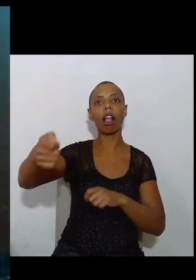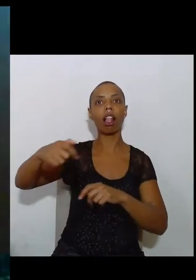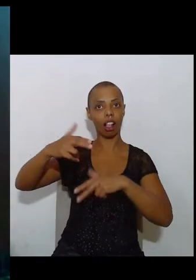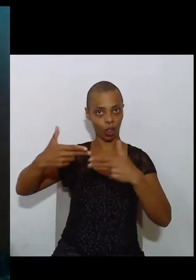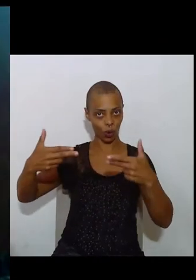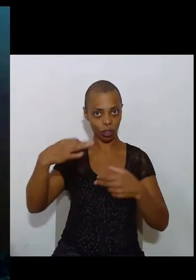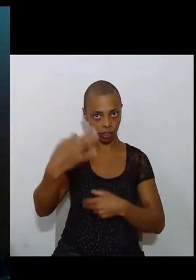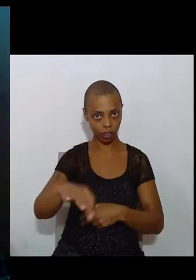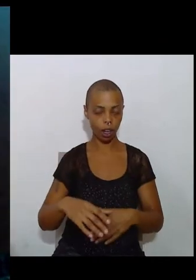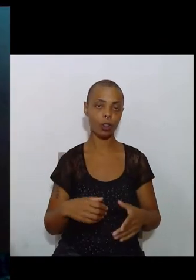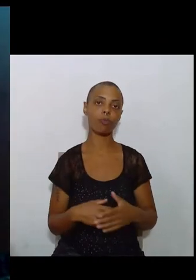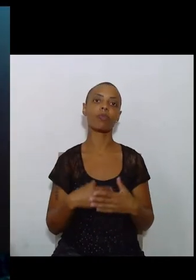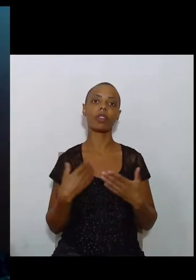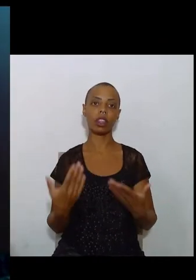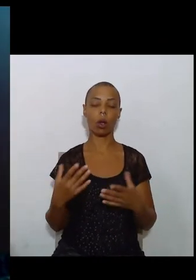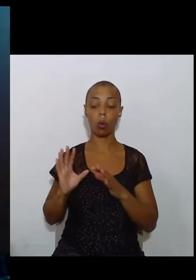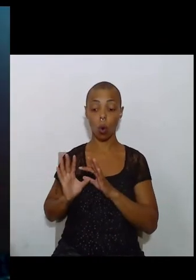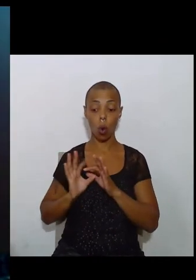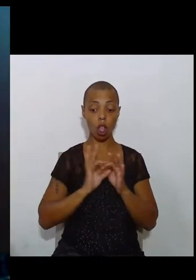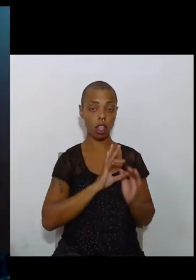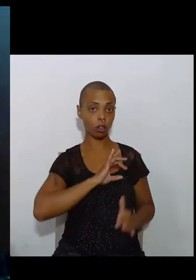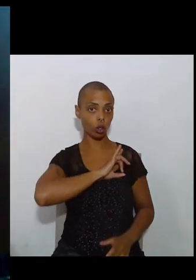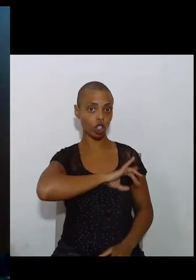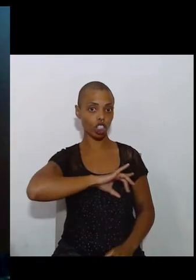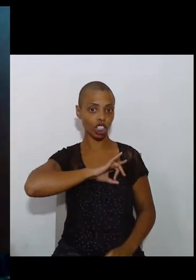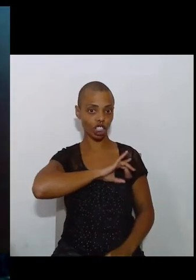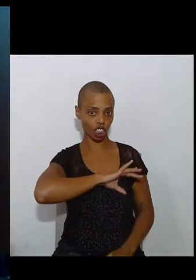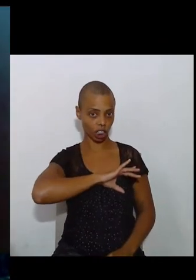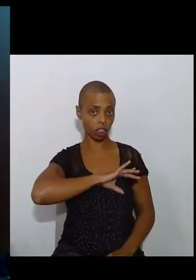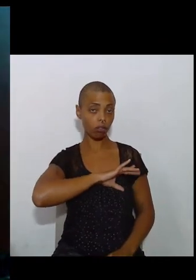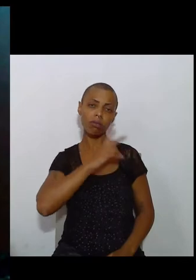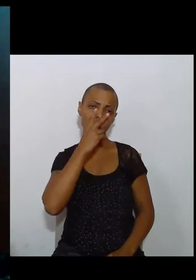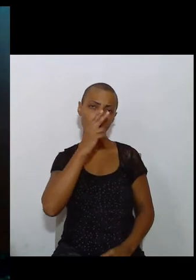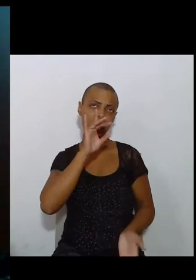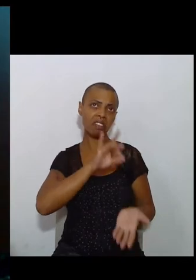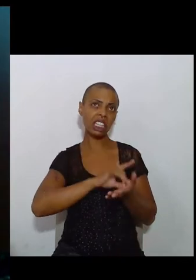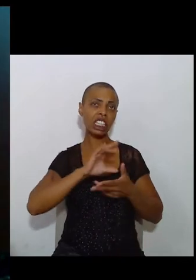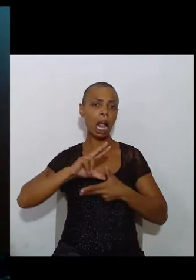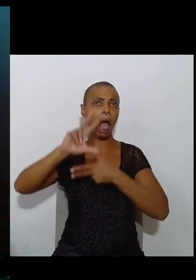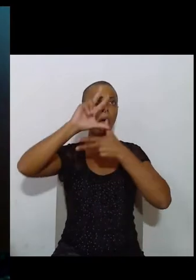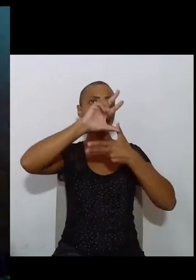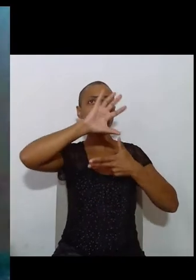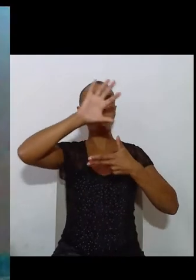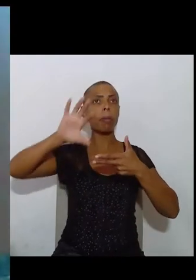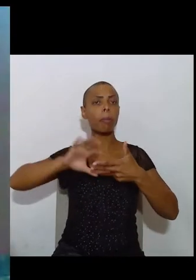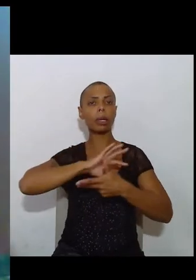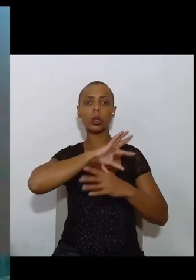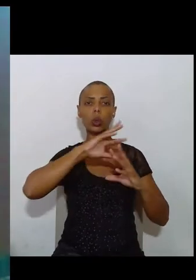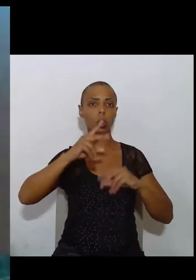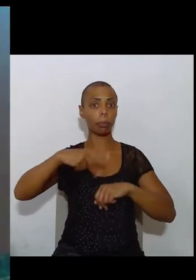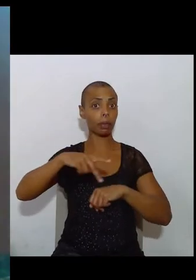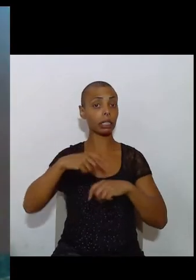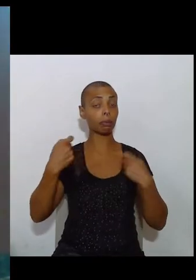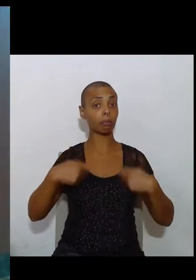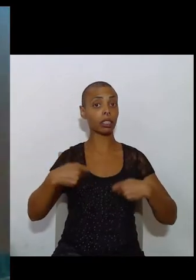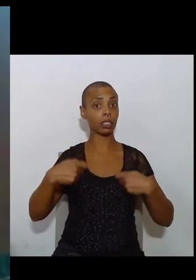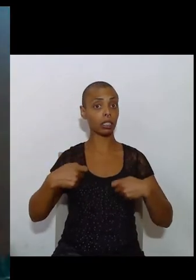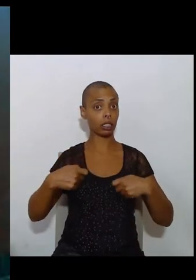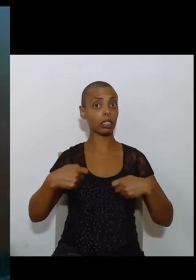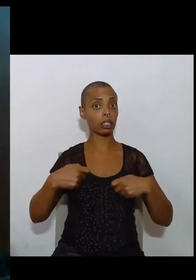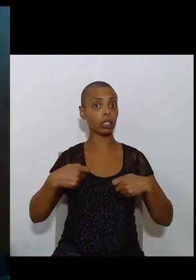to assign name to things in the Chilean con at context and probably in Latin